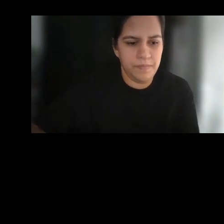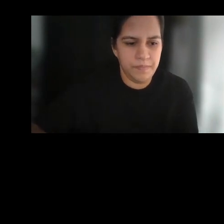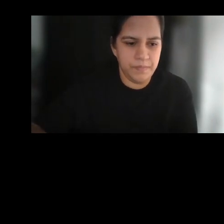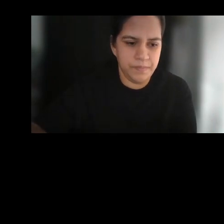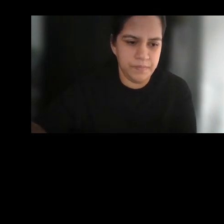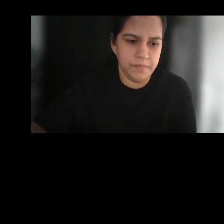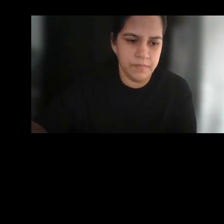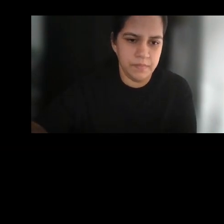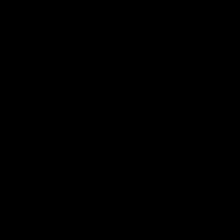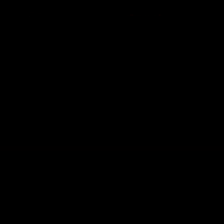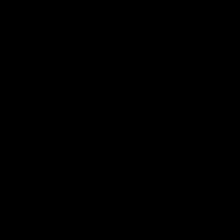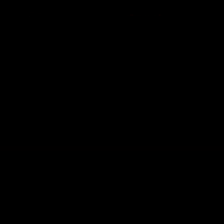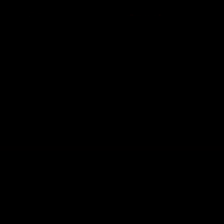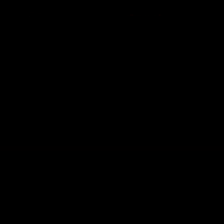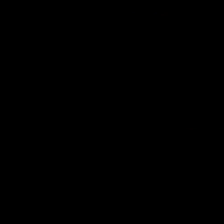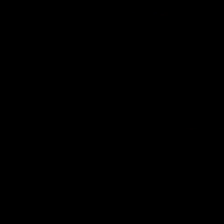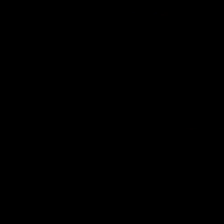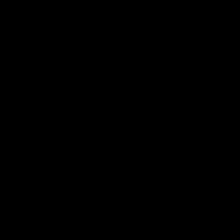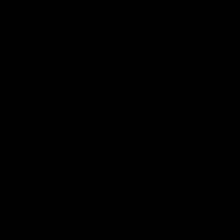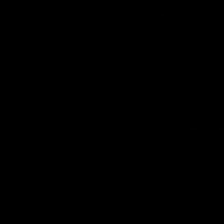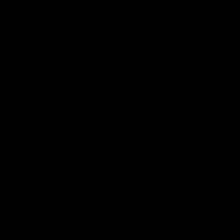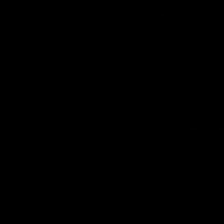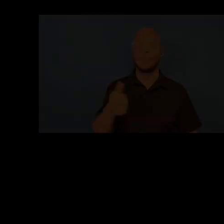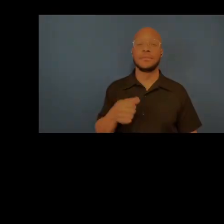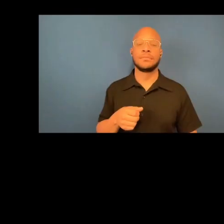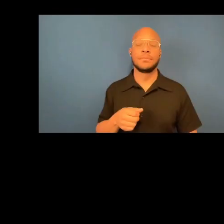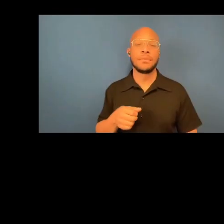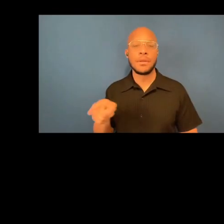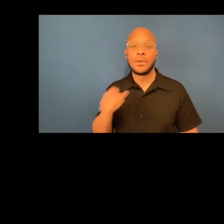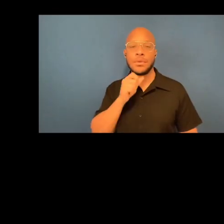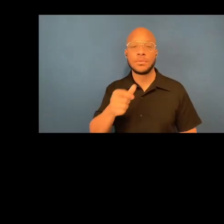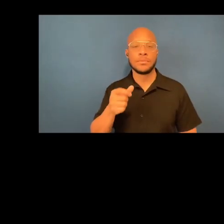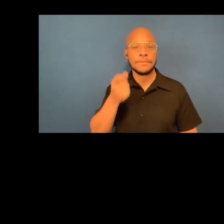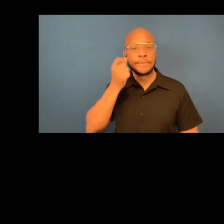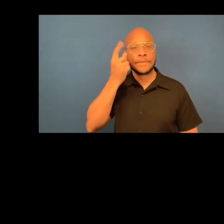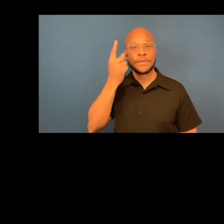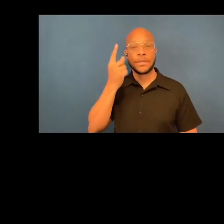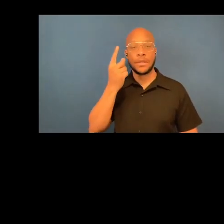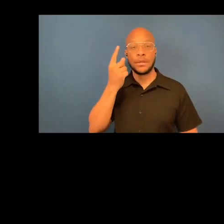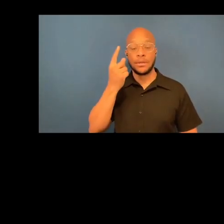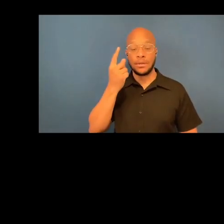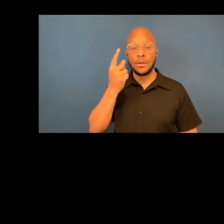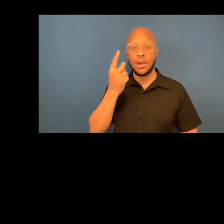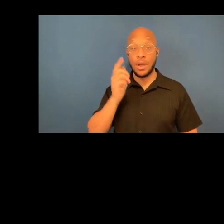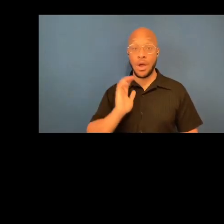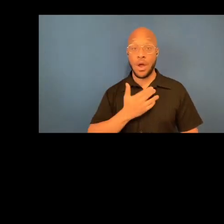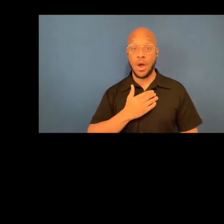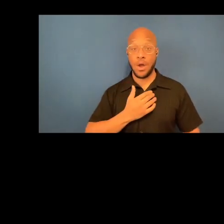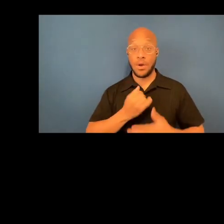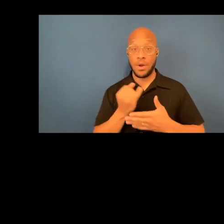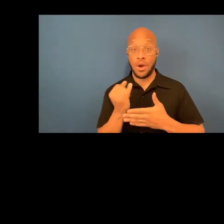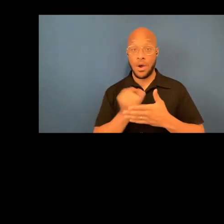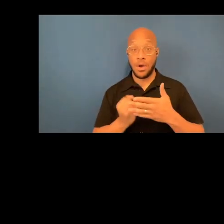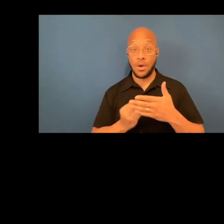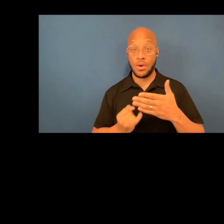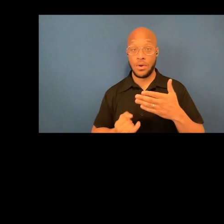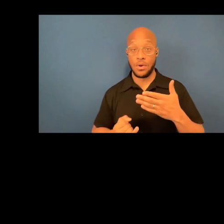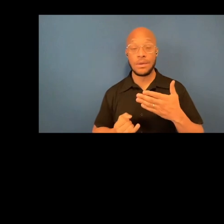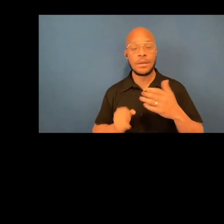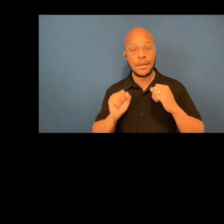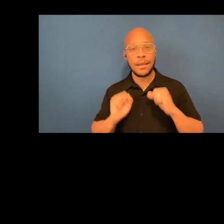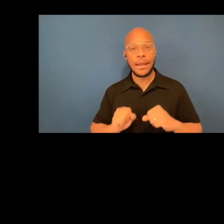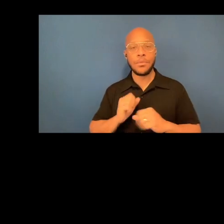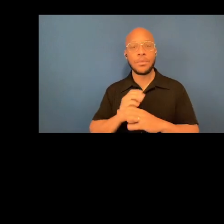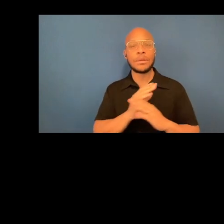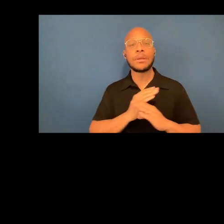not realizing that the only way that the art that we do can actually be protected, the communities that we serve can